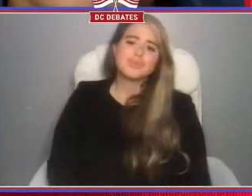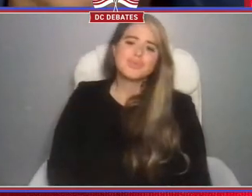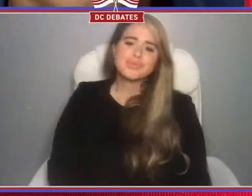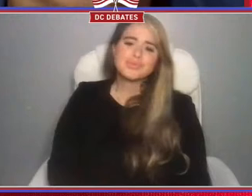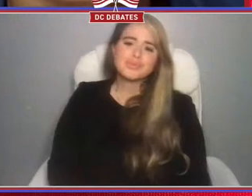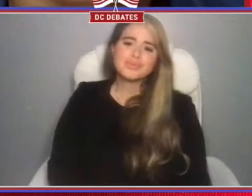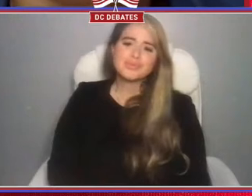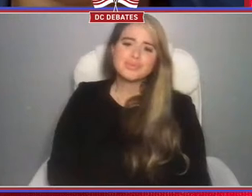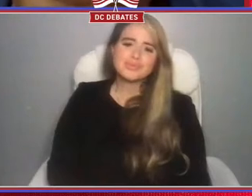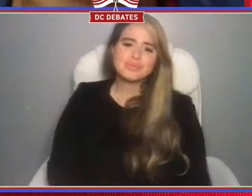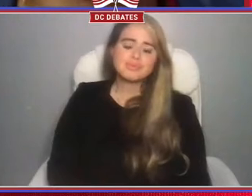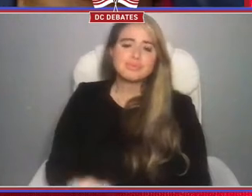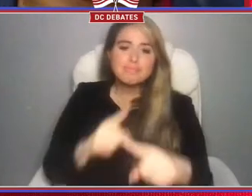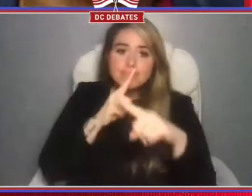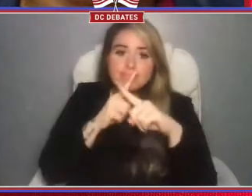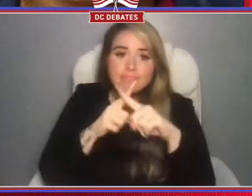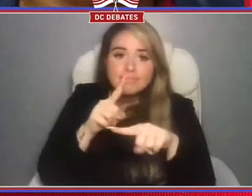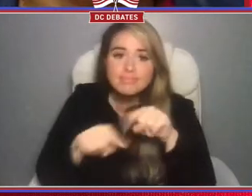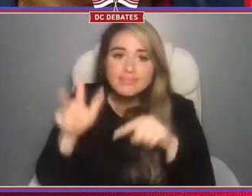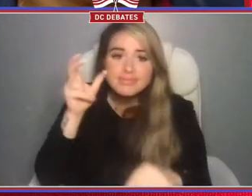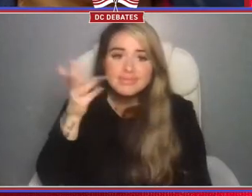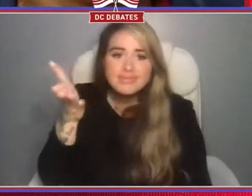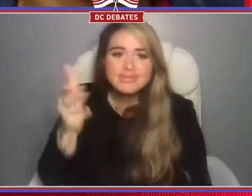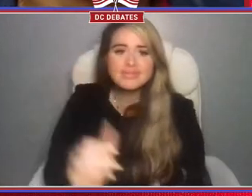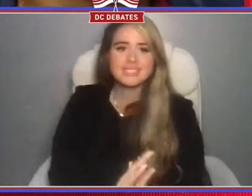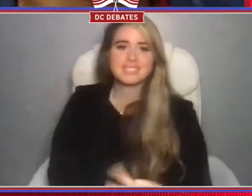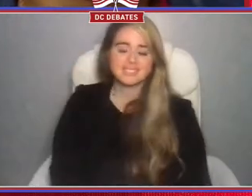Mayor Bowser, you might be muted.